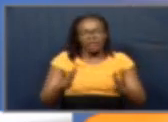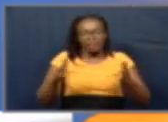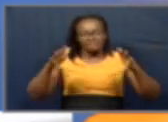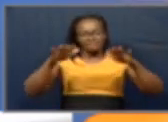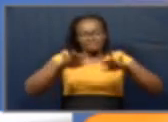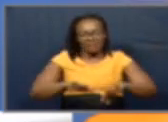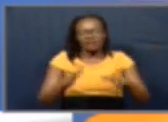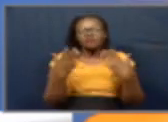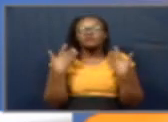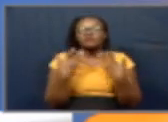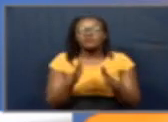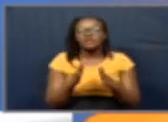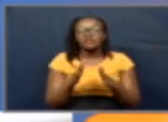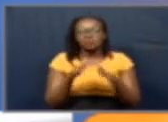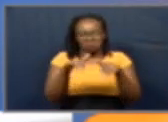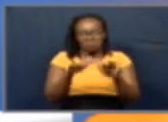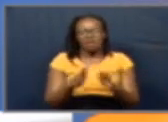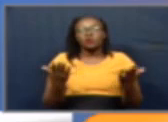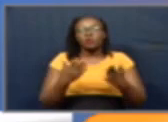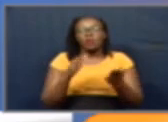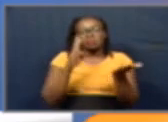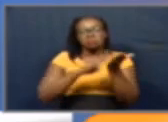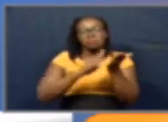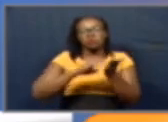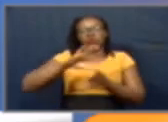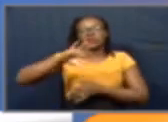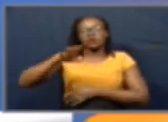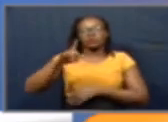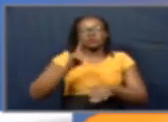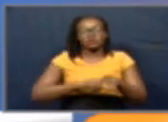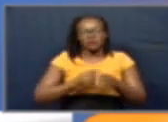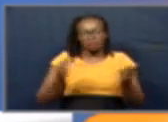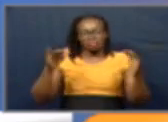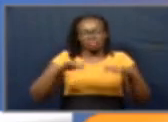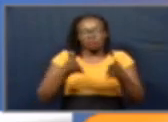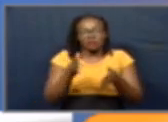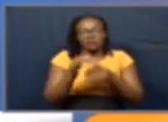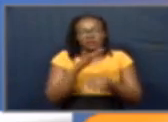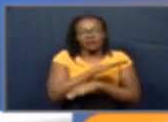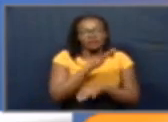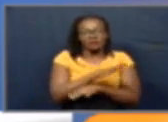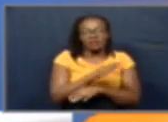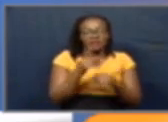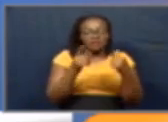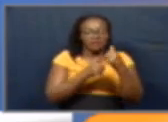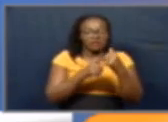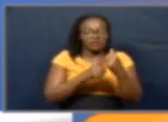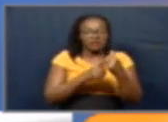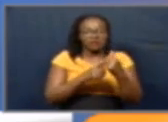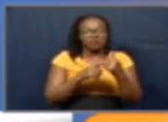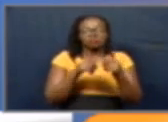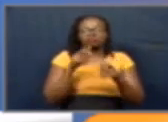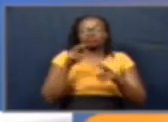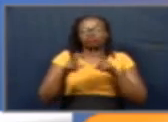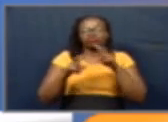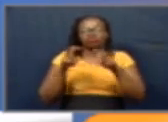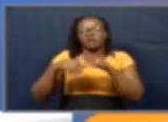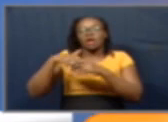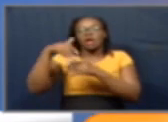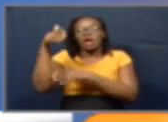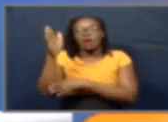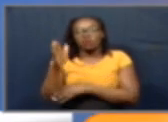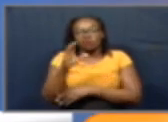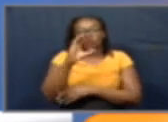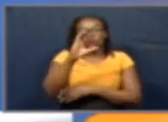McGorry County when the mines walls collapsed earlier this evening the six were making their way out of copper Hill mine in southeast